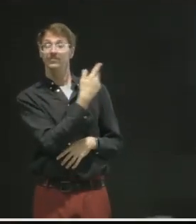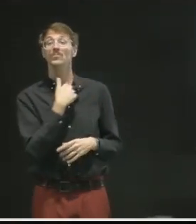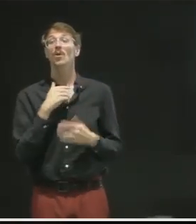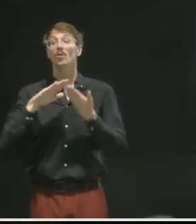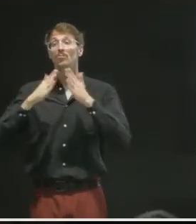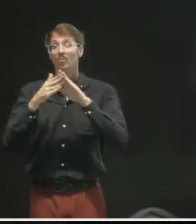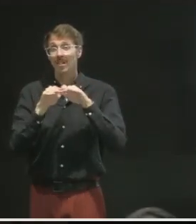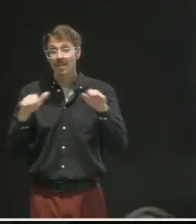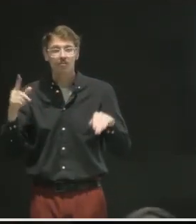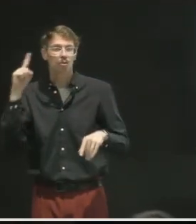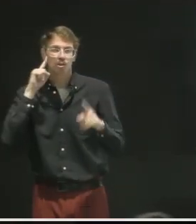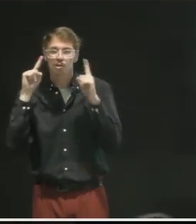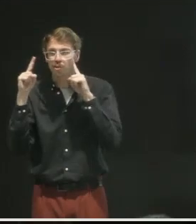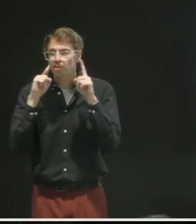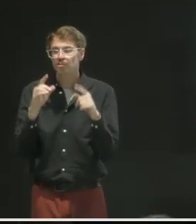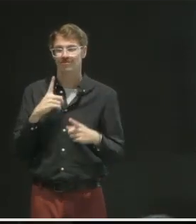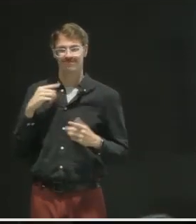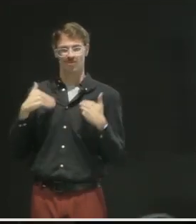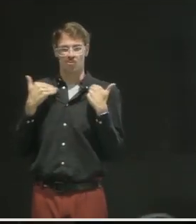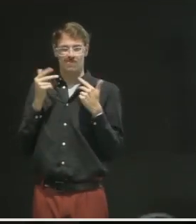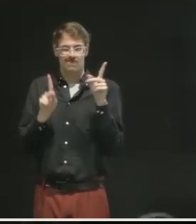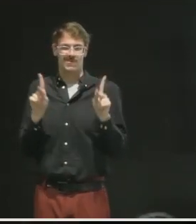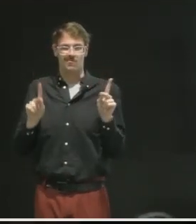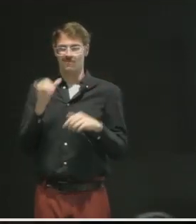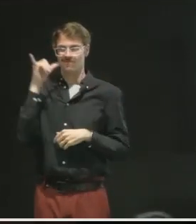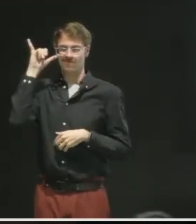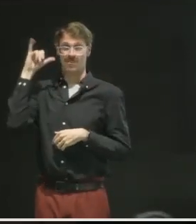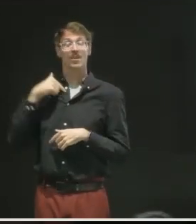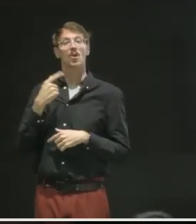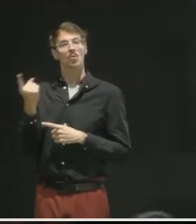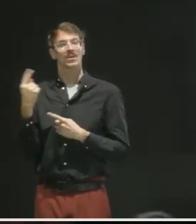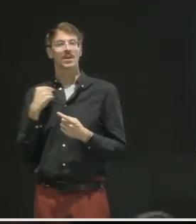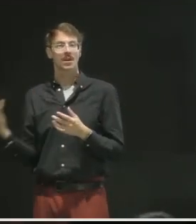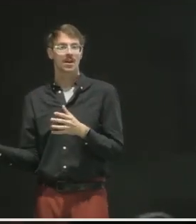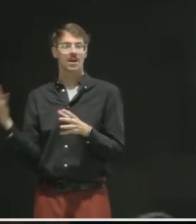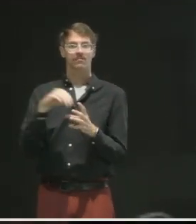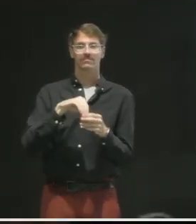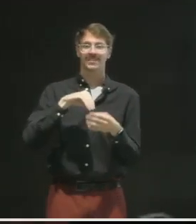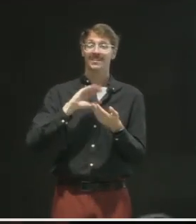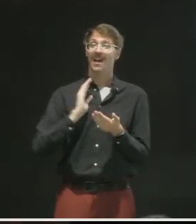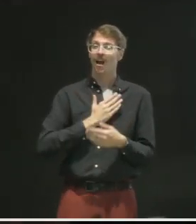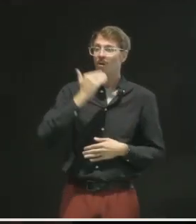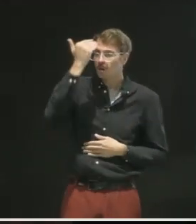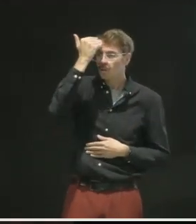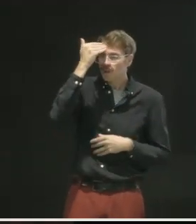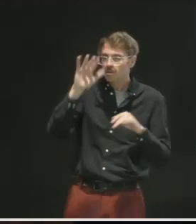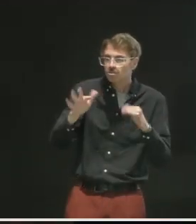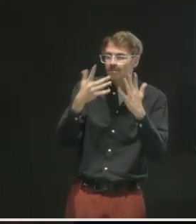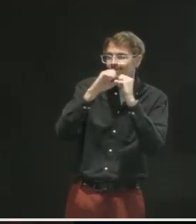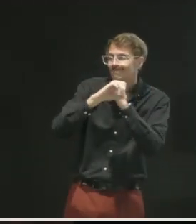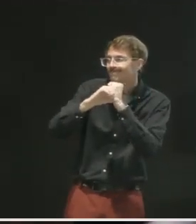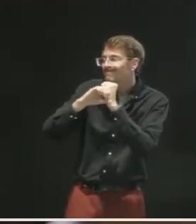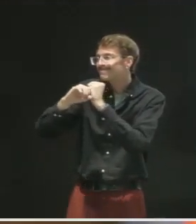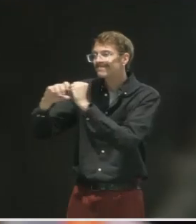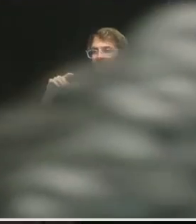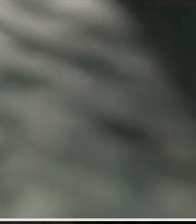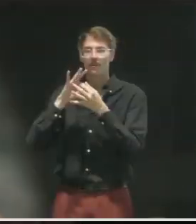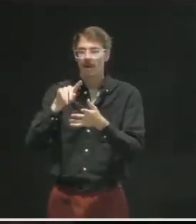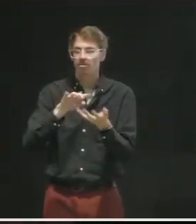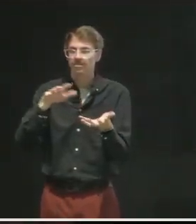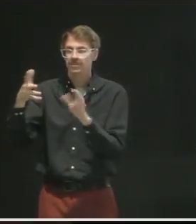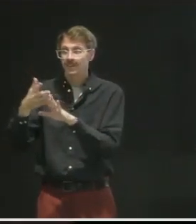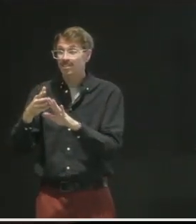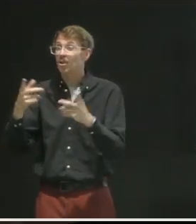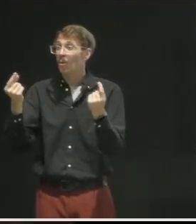youth yesterday, we can integrate into our awareness raising and our communication campaigns about disasters